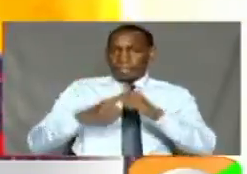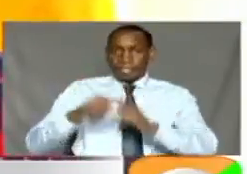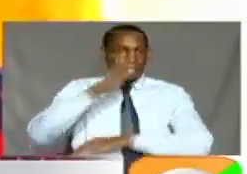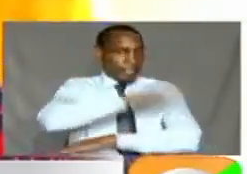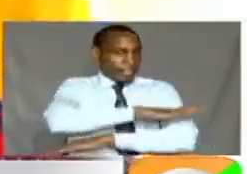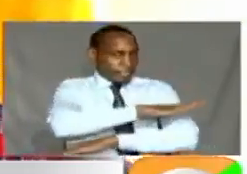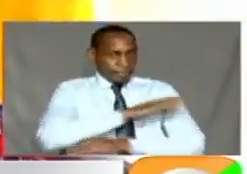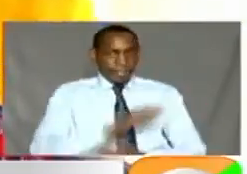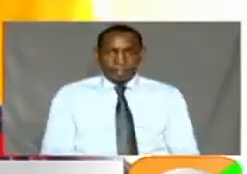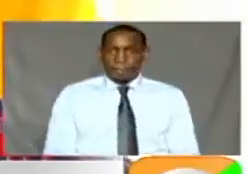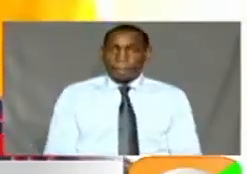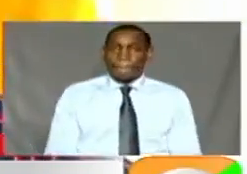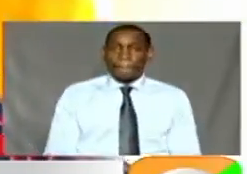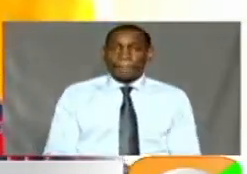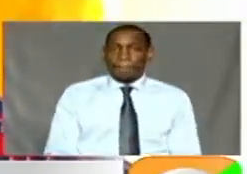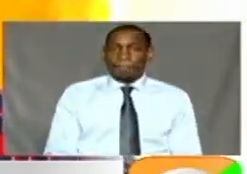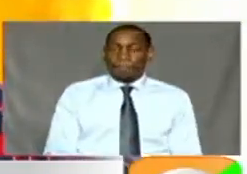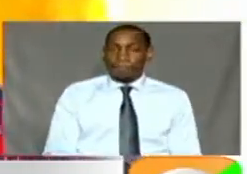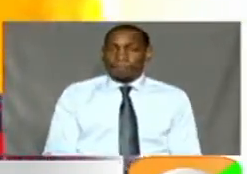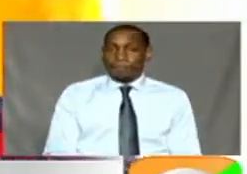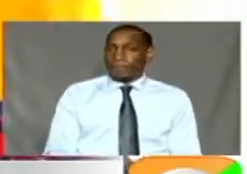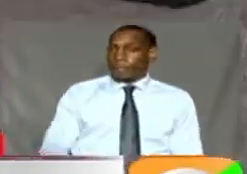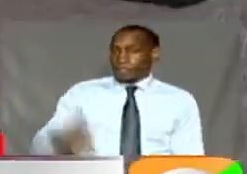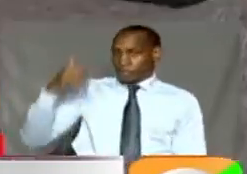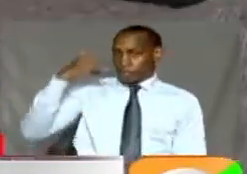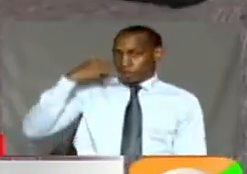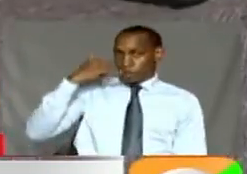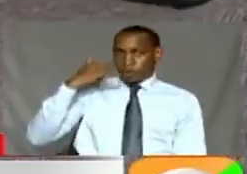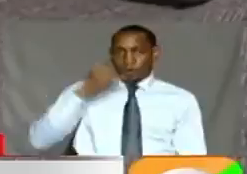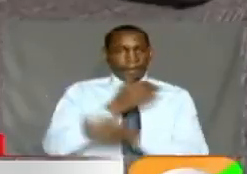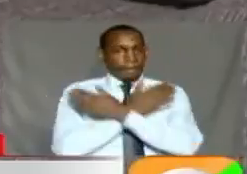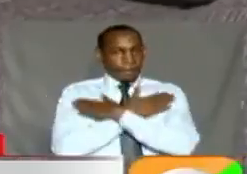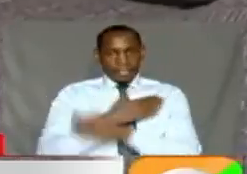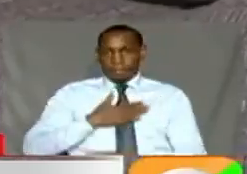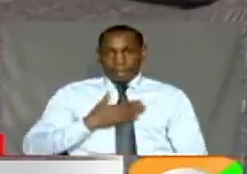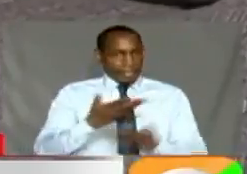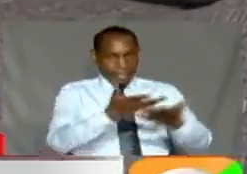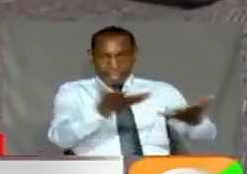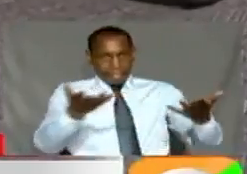jioni, nikaweza kupigia marafiki wenzangu.